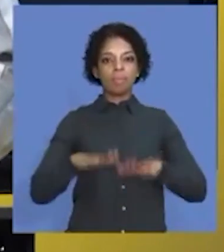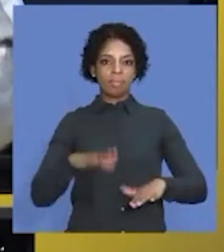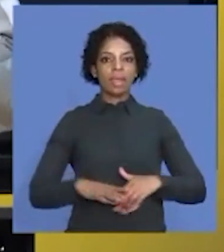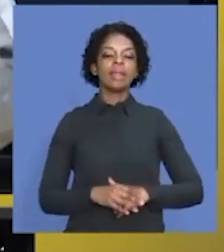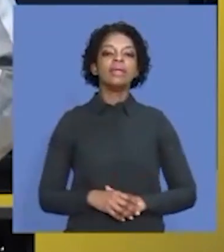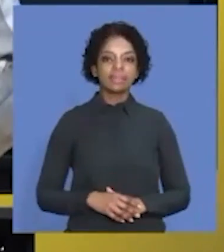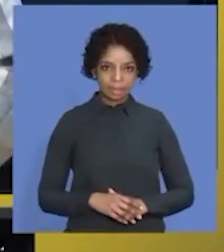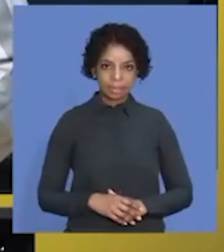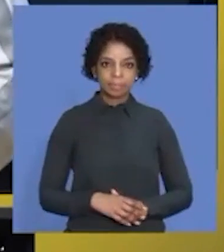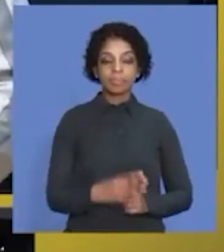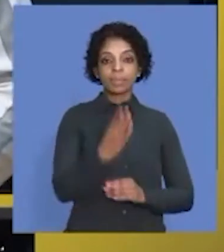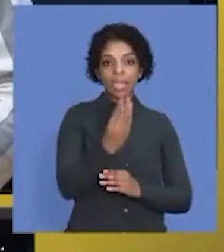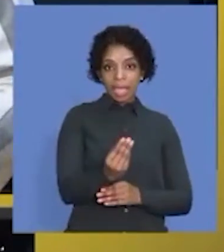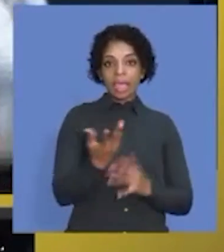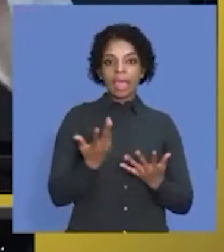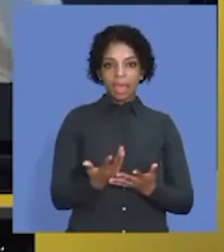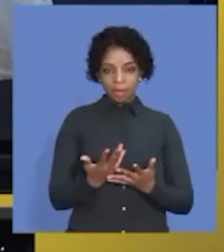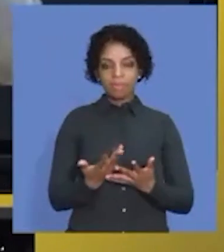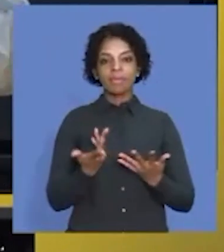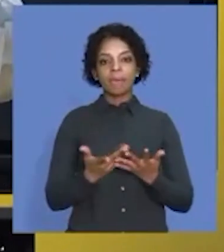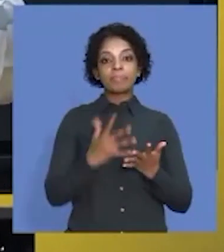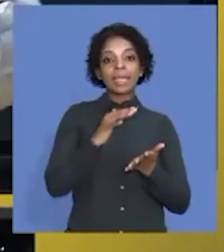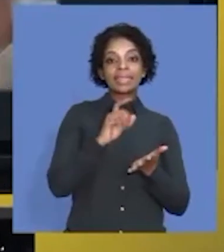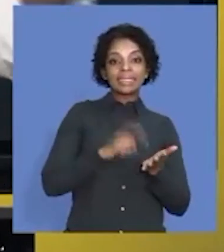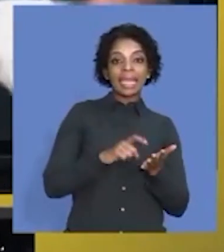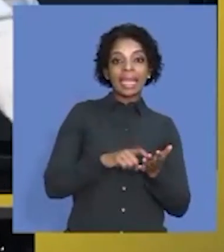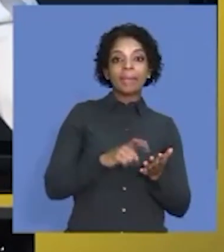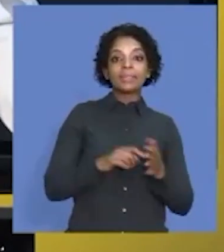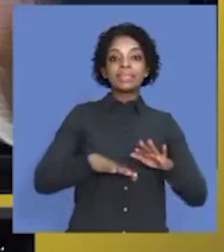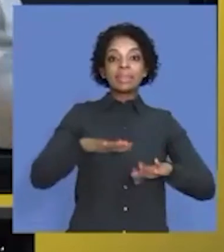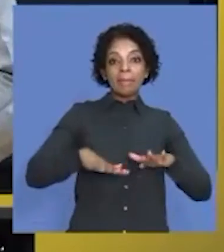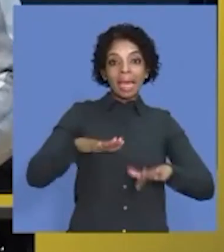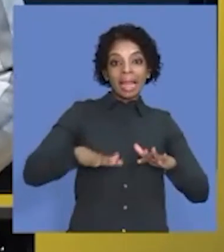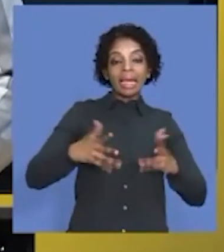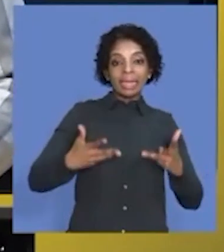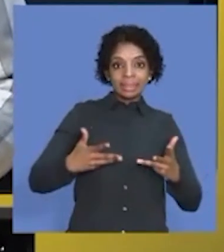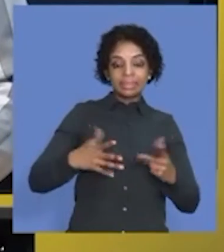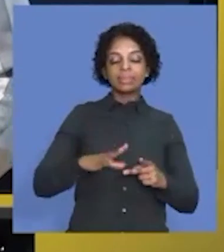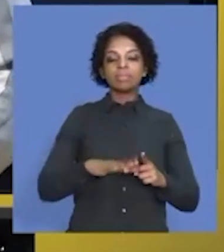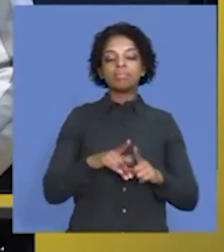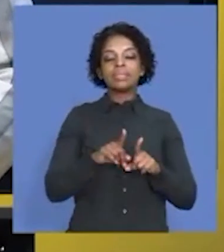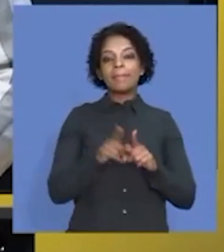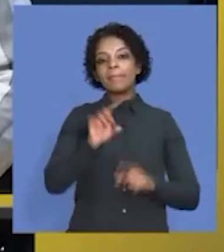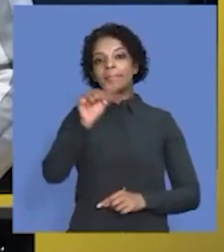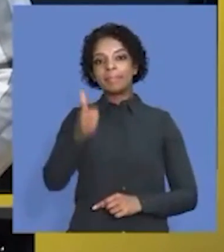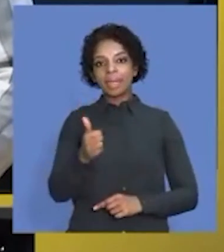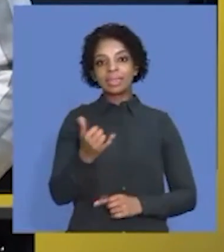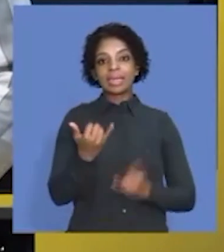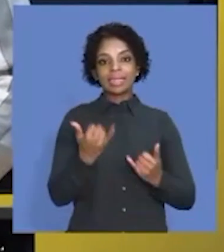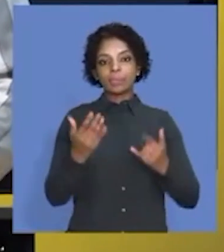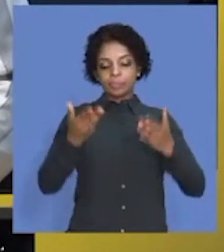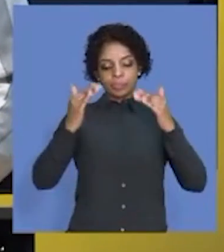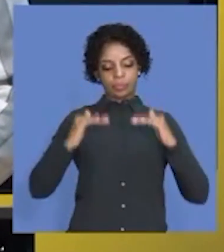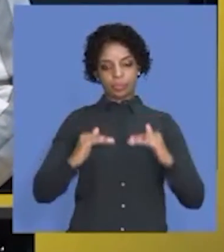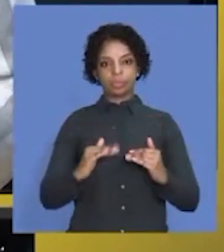depends on the balance in that account. If it has a debit balance, it's under trade and other receivables, credit balance, trade